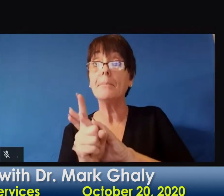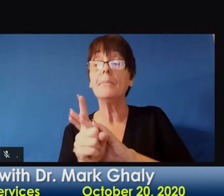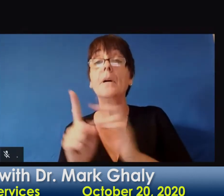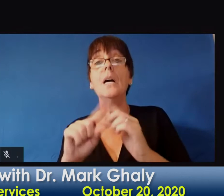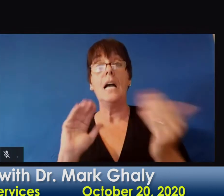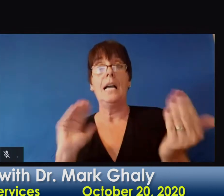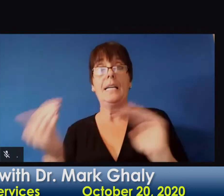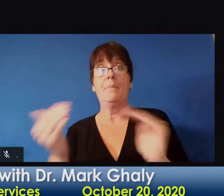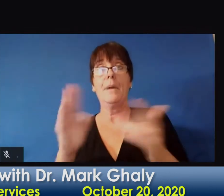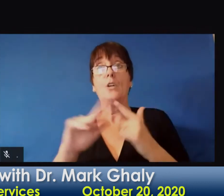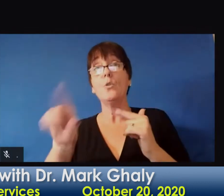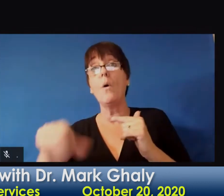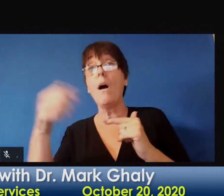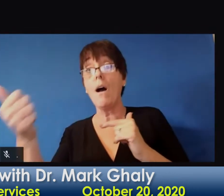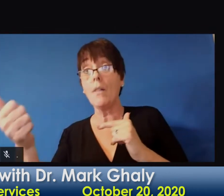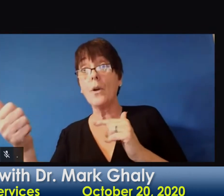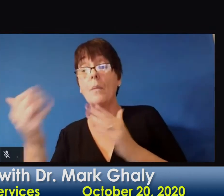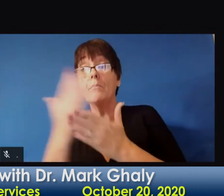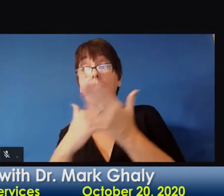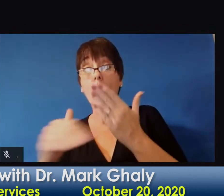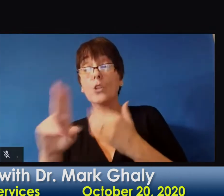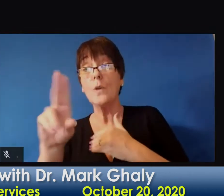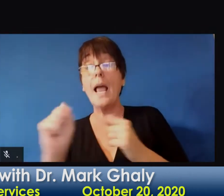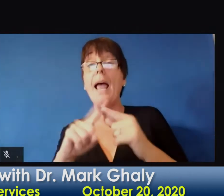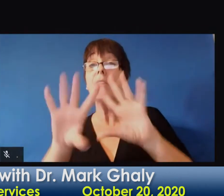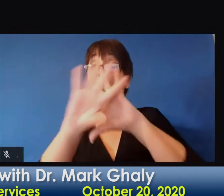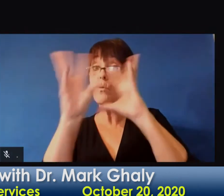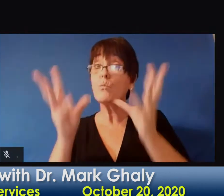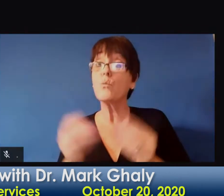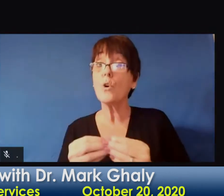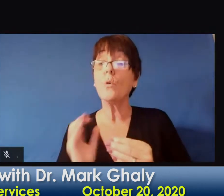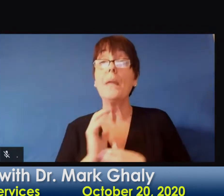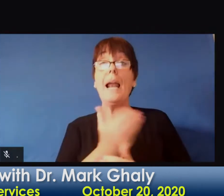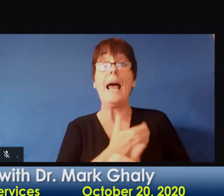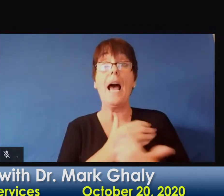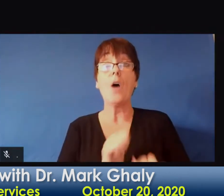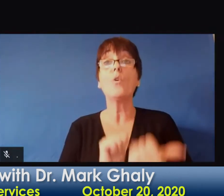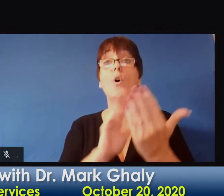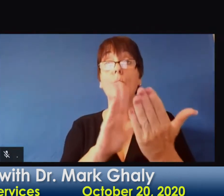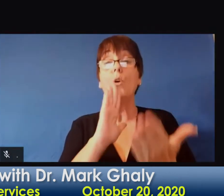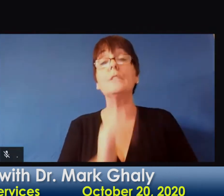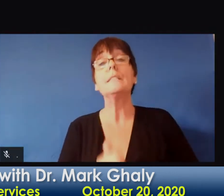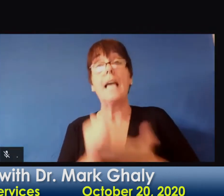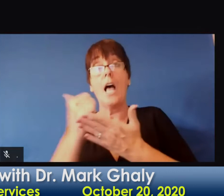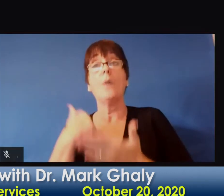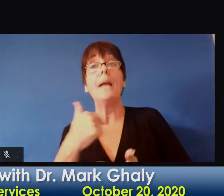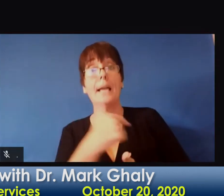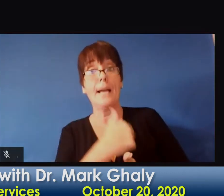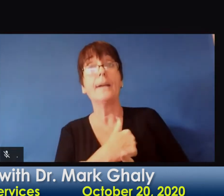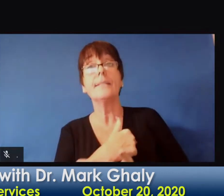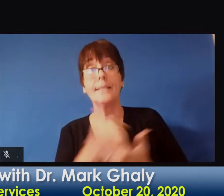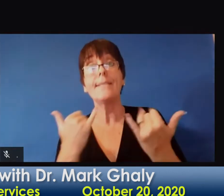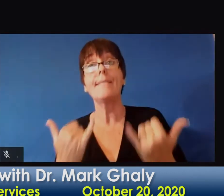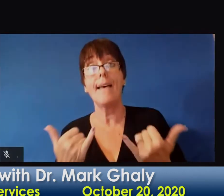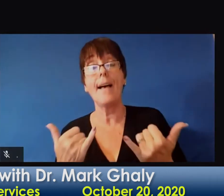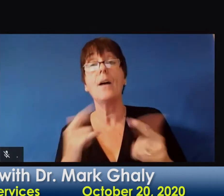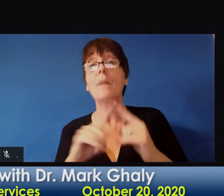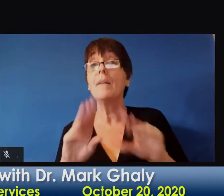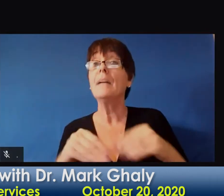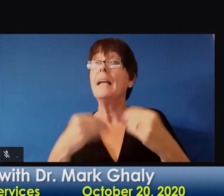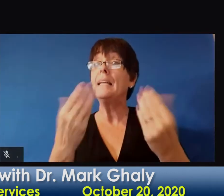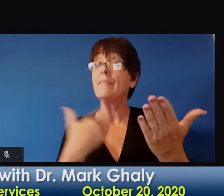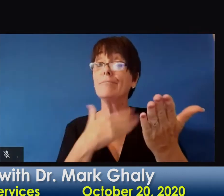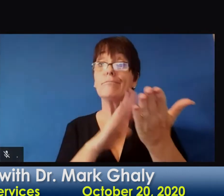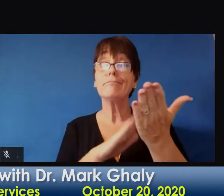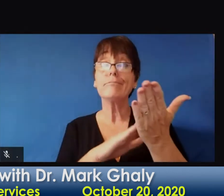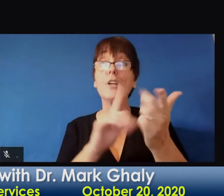compared to other parts of the nation and the globe, that our approach is helping us in part now. But I have to give credit to